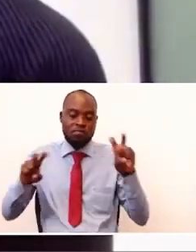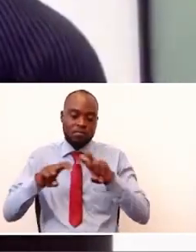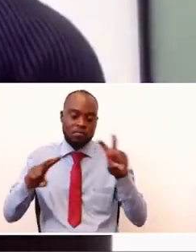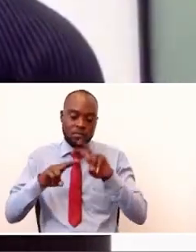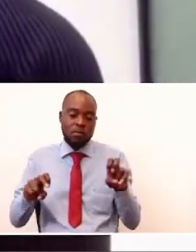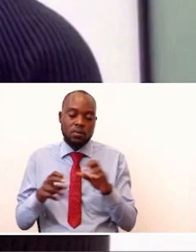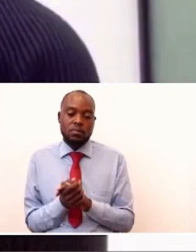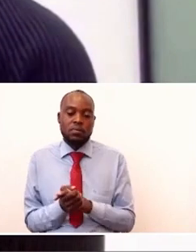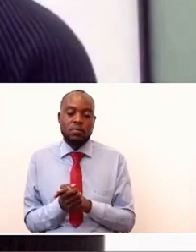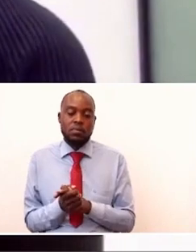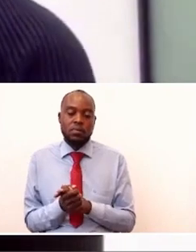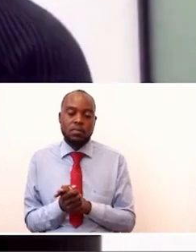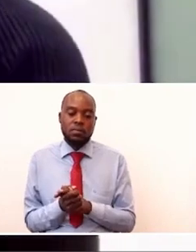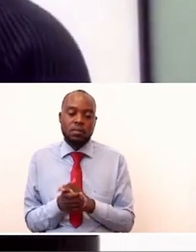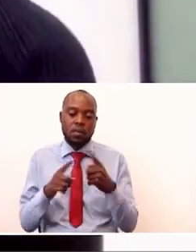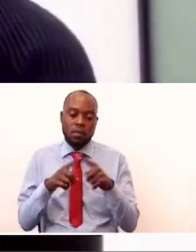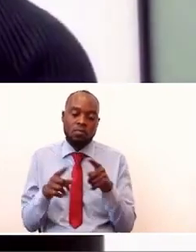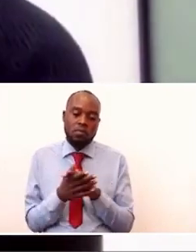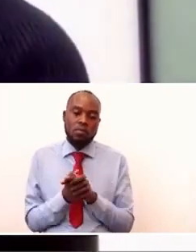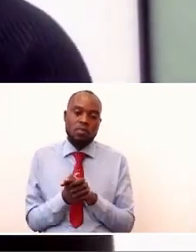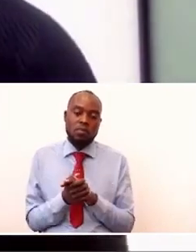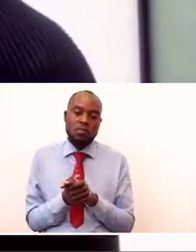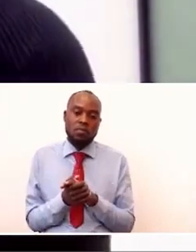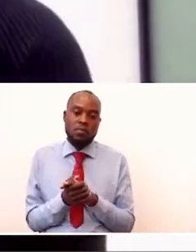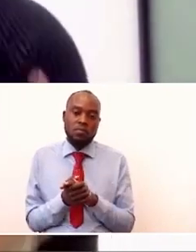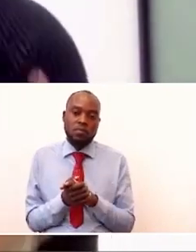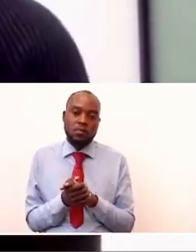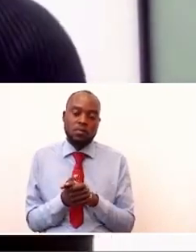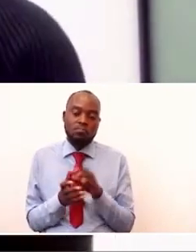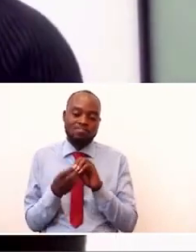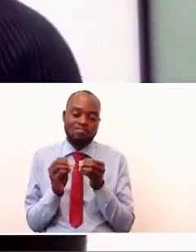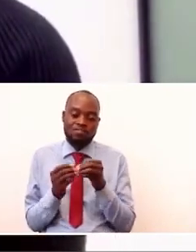money for all these sector-specific